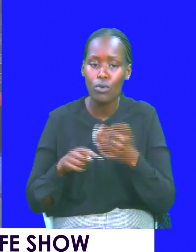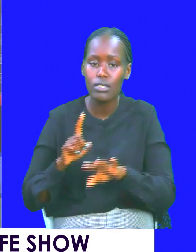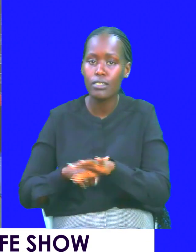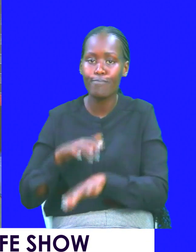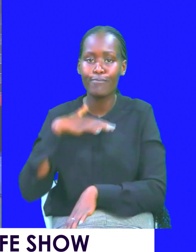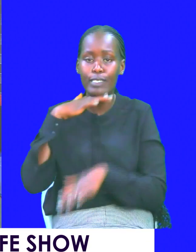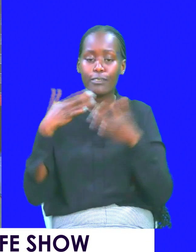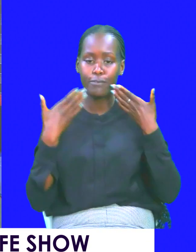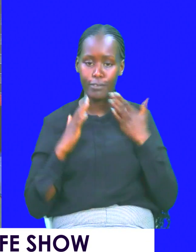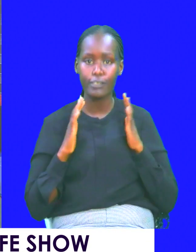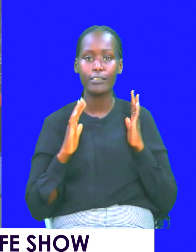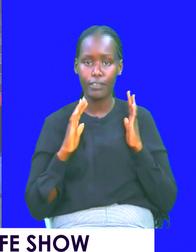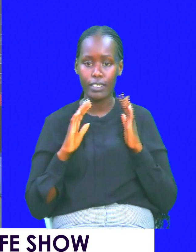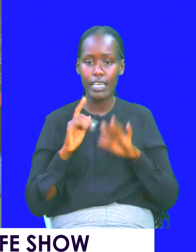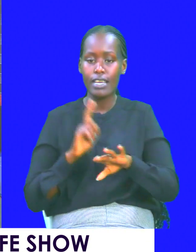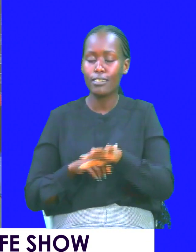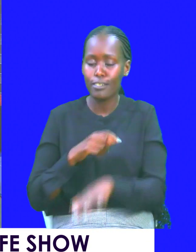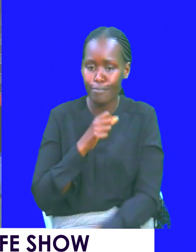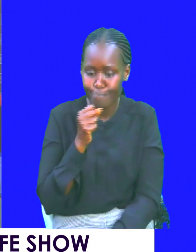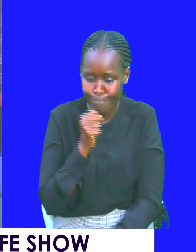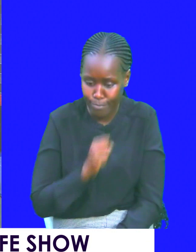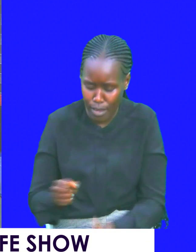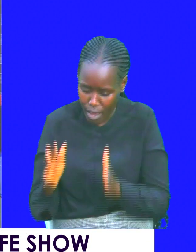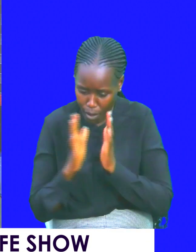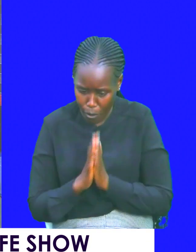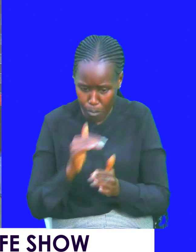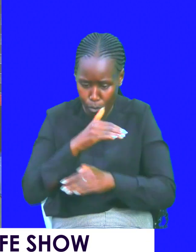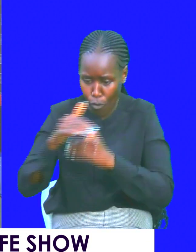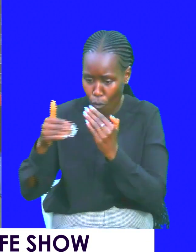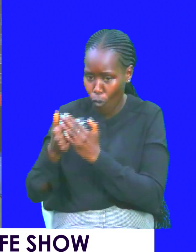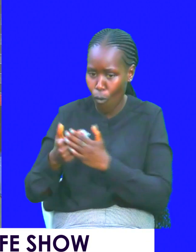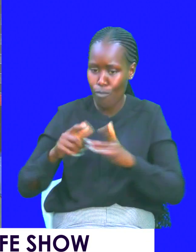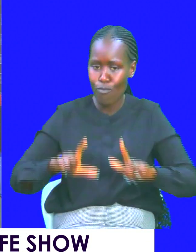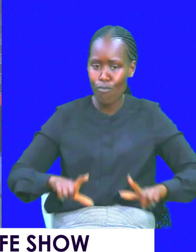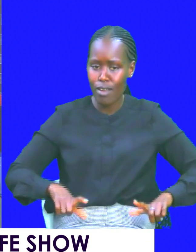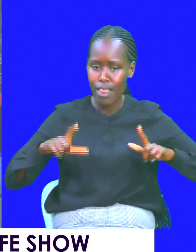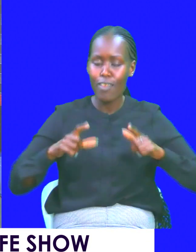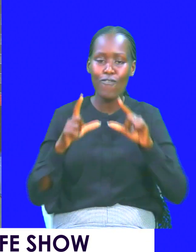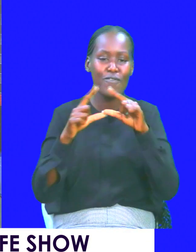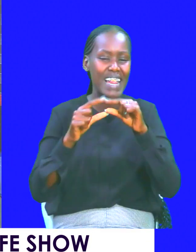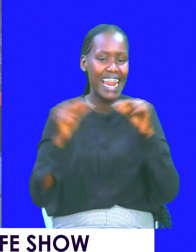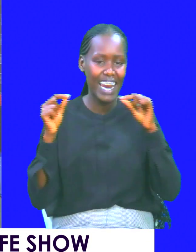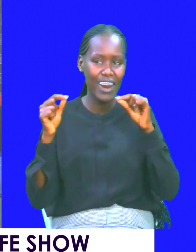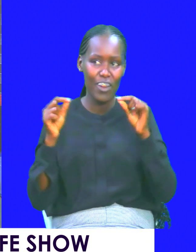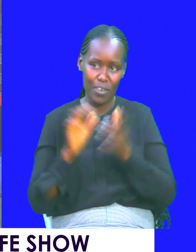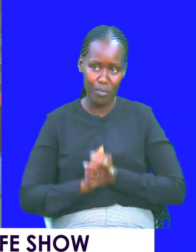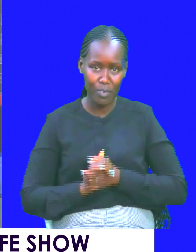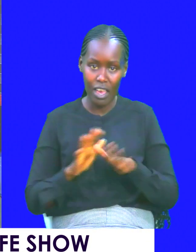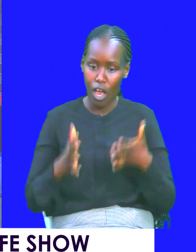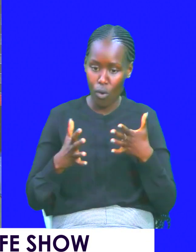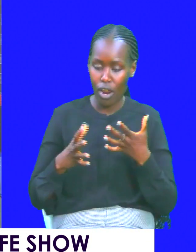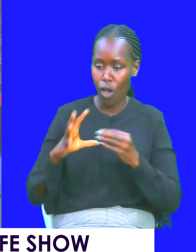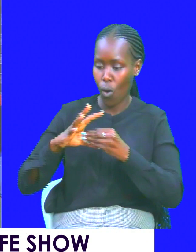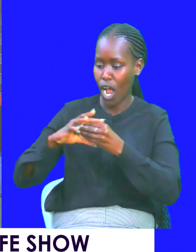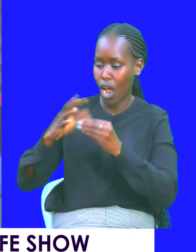die, when you are old? Because I pray that all of us live long according to the way God has